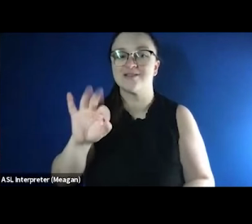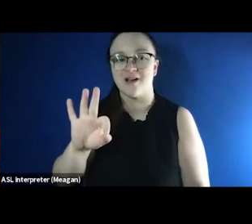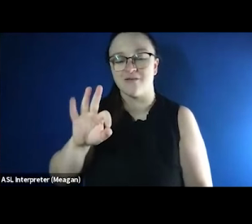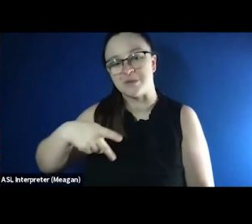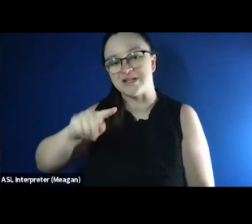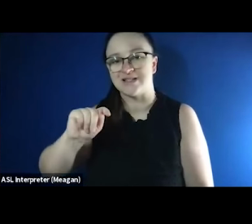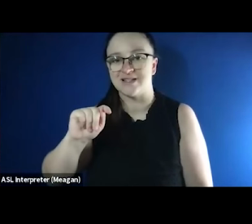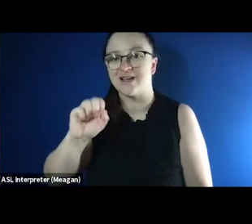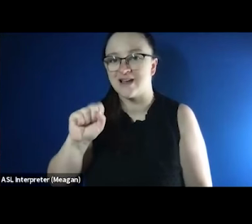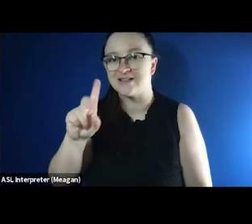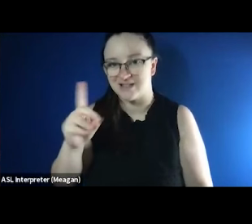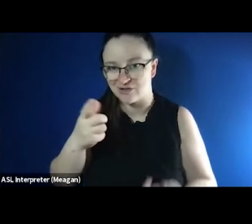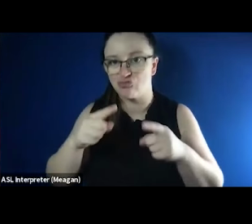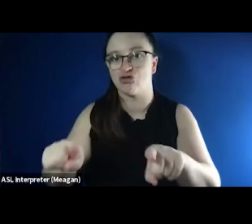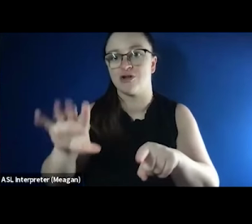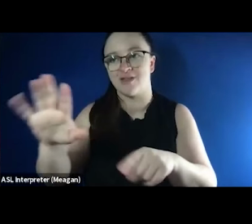incarceration.